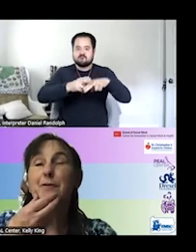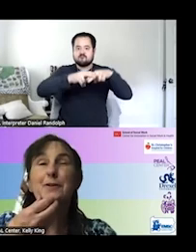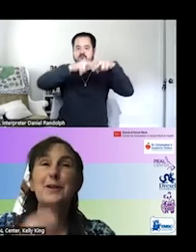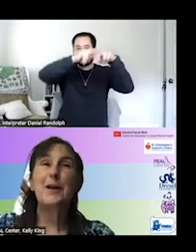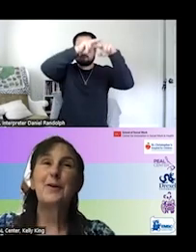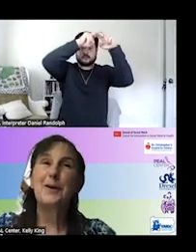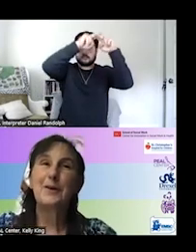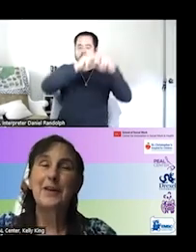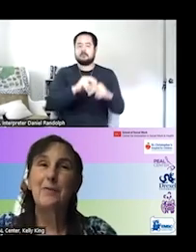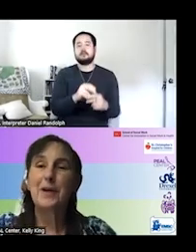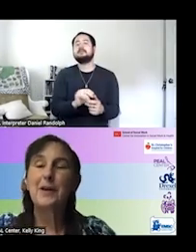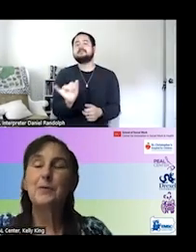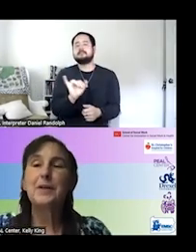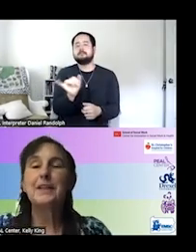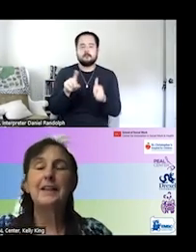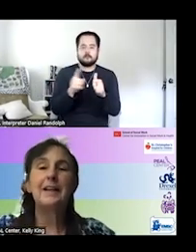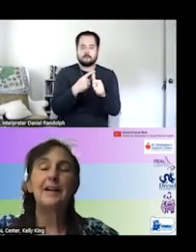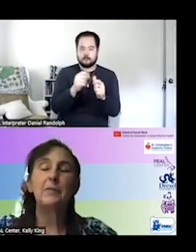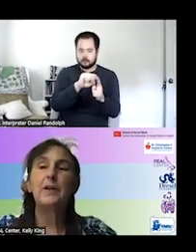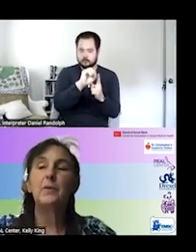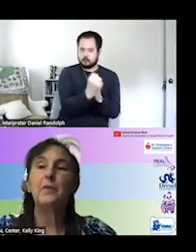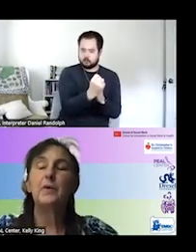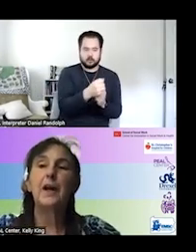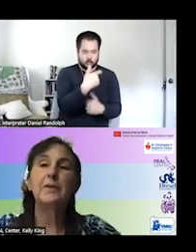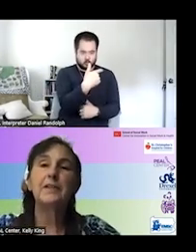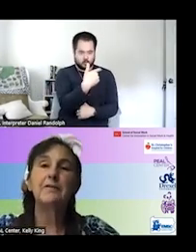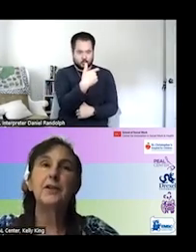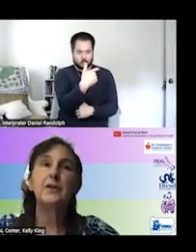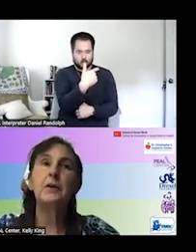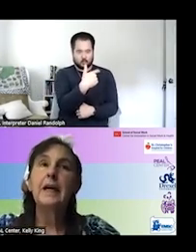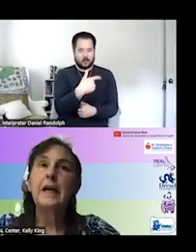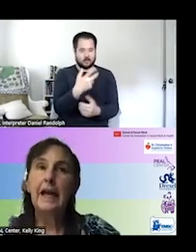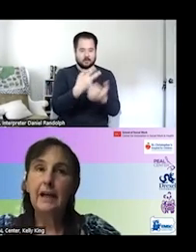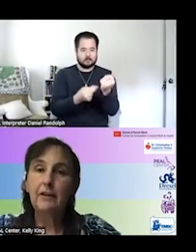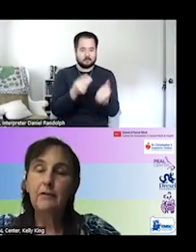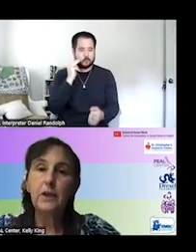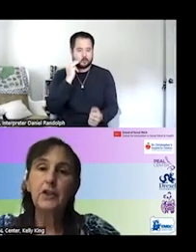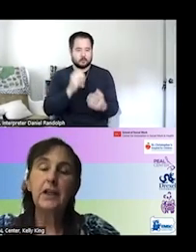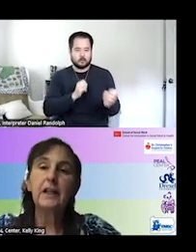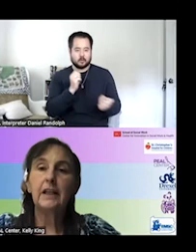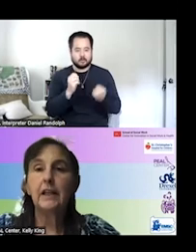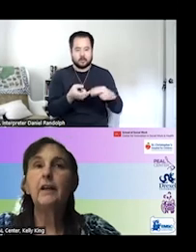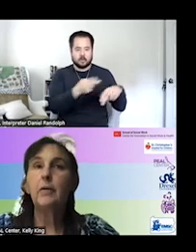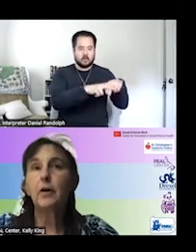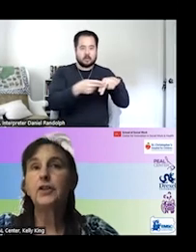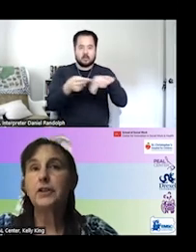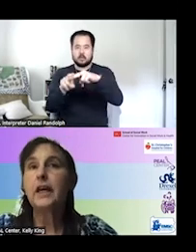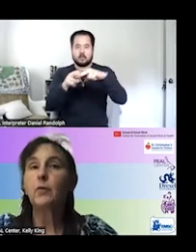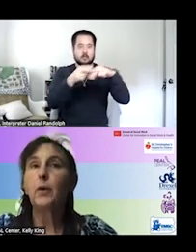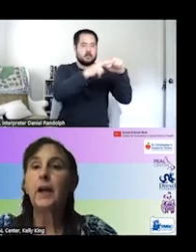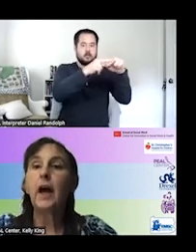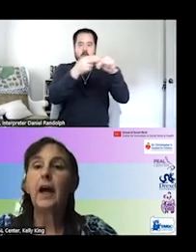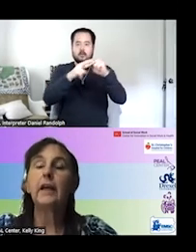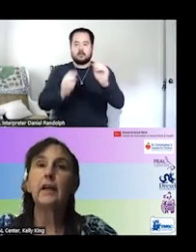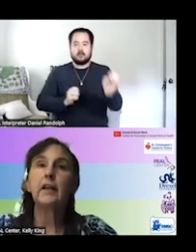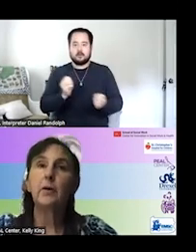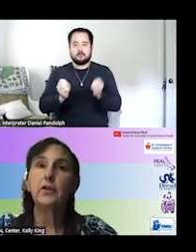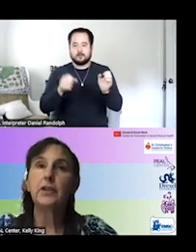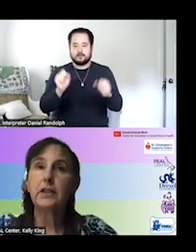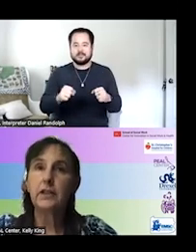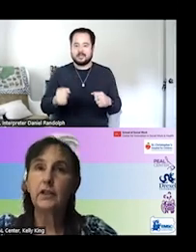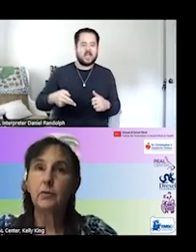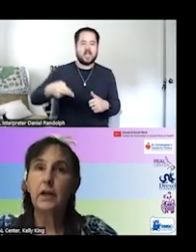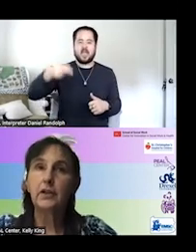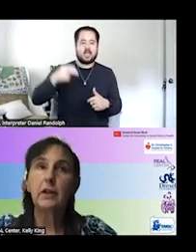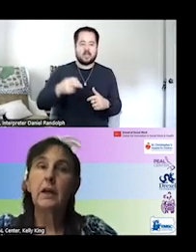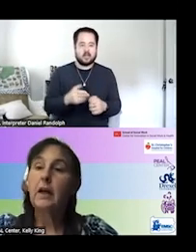that first scenario that we were able to view. And unfortunately, emotions can run high in an